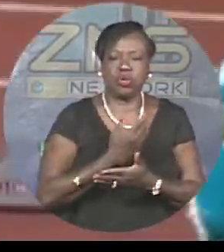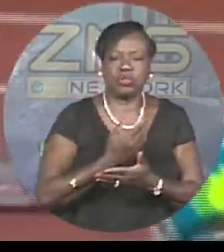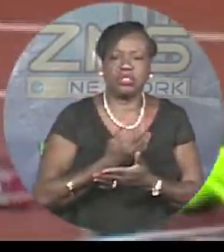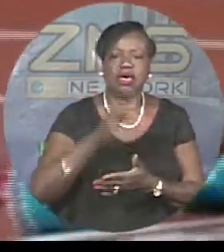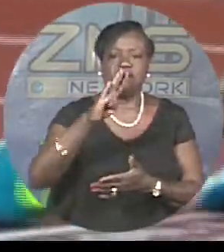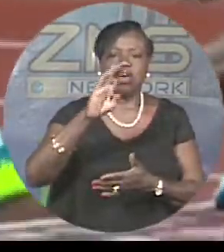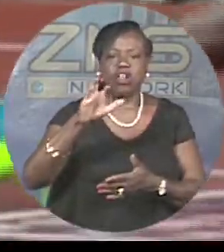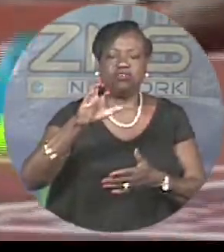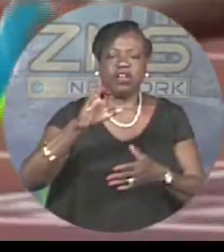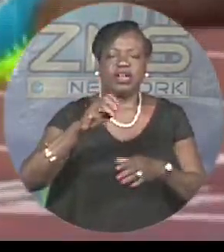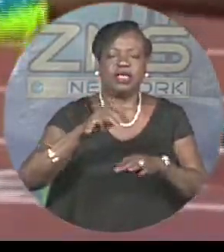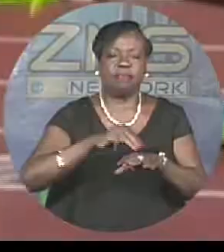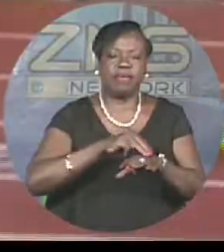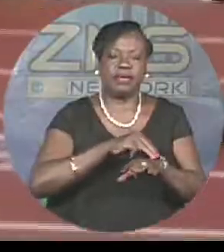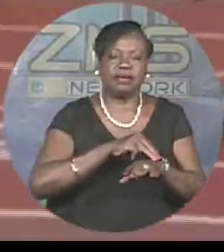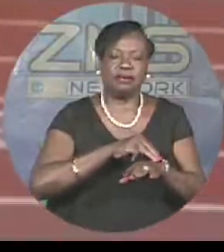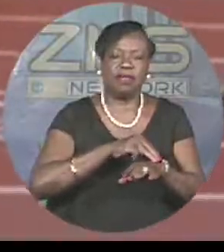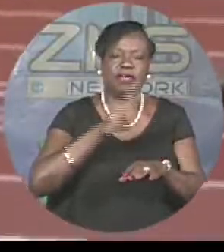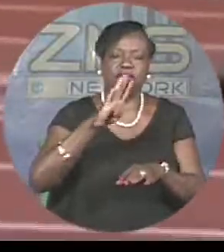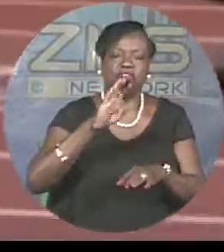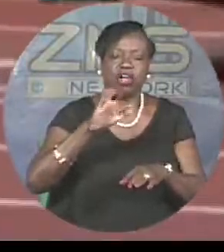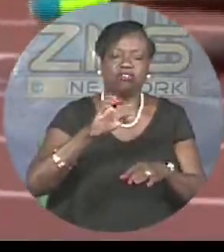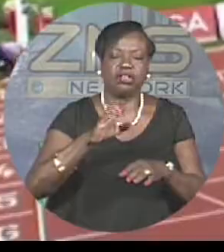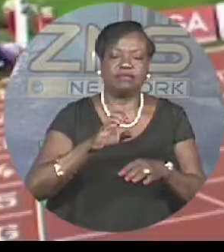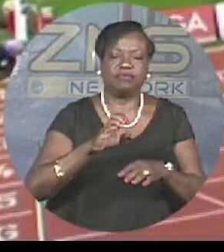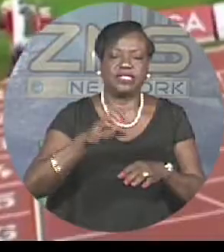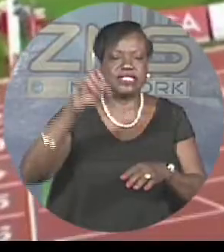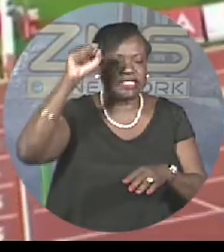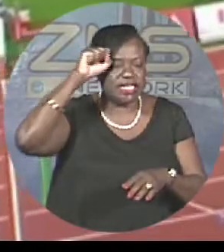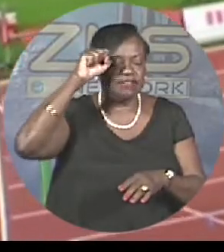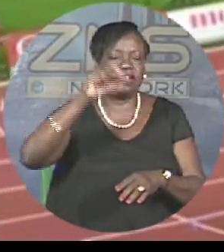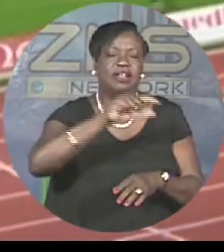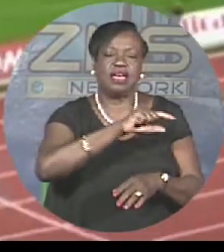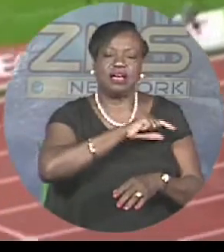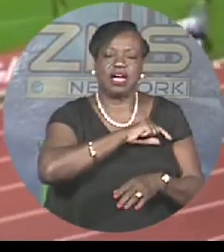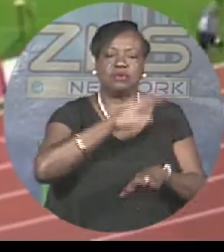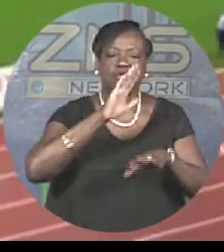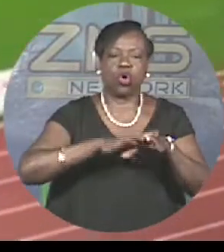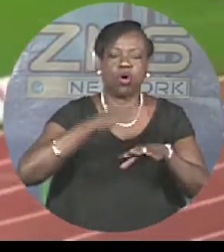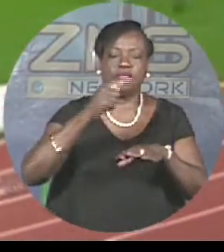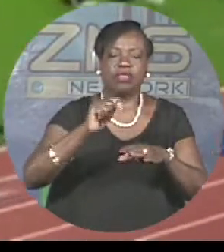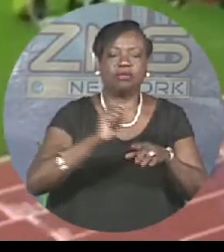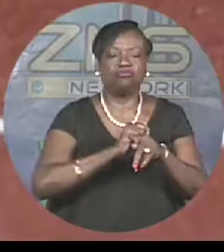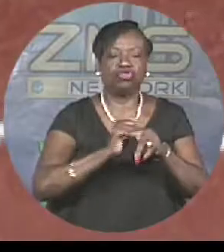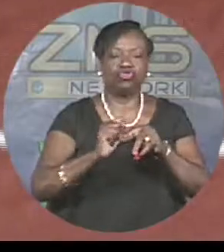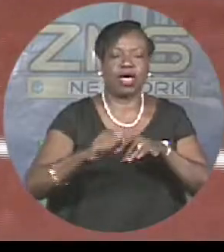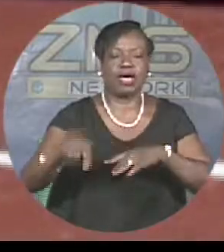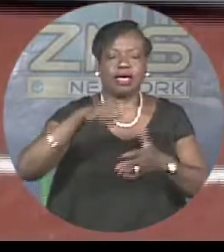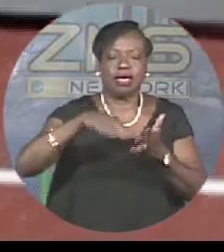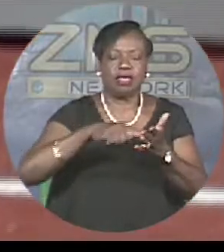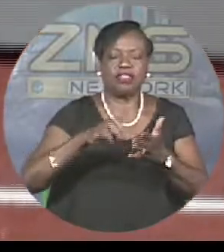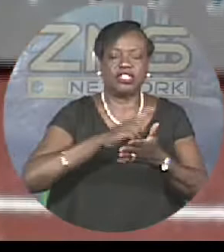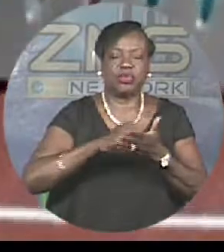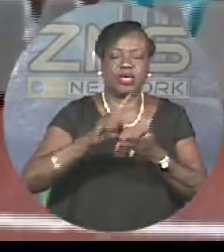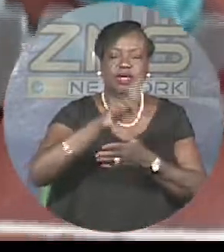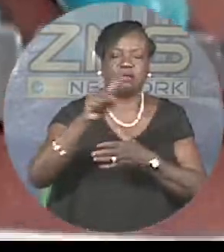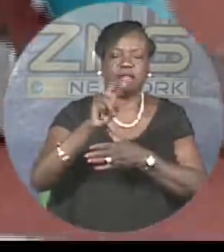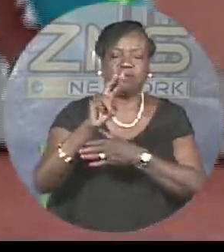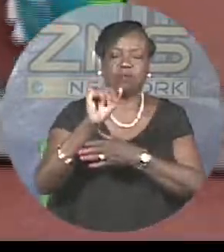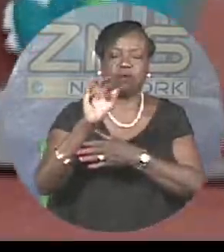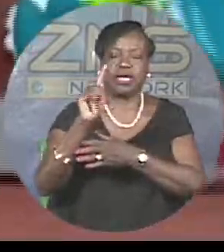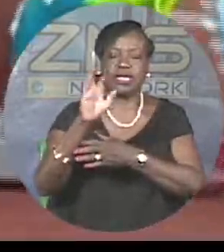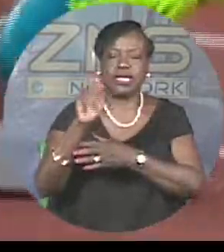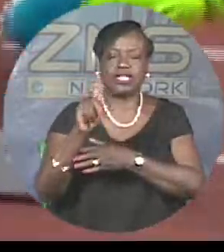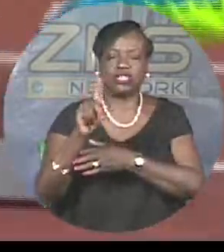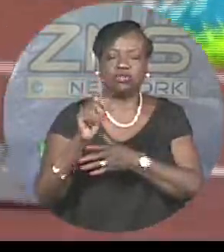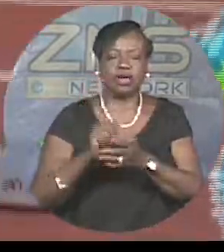400-meter world championship silver medalist Stephen Gardner, was also on the track this week in Zurich. Gardner lining up in his specialty 400-meter